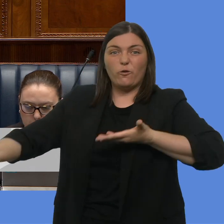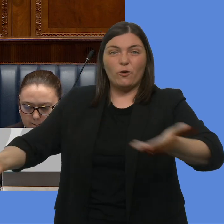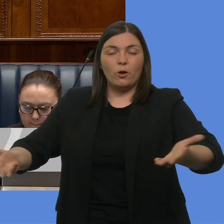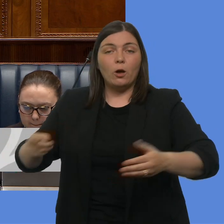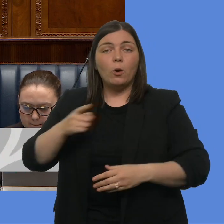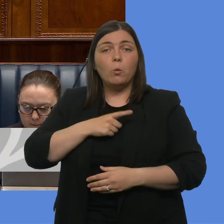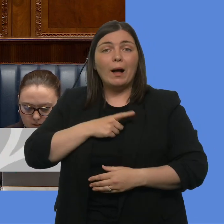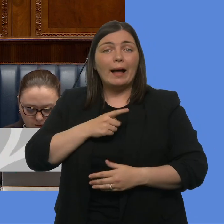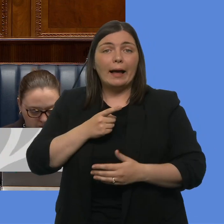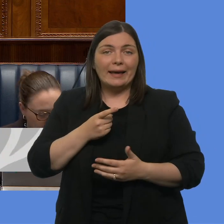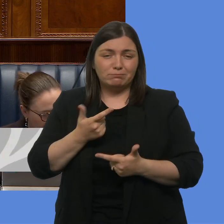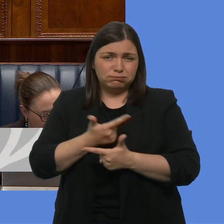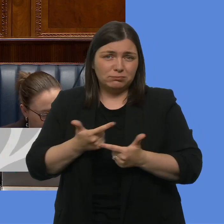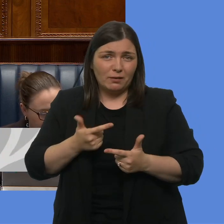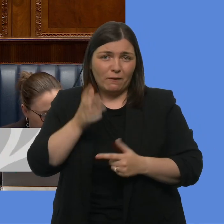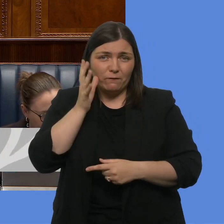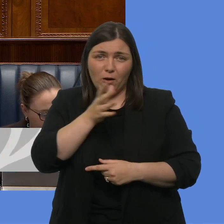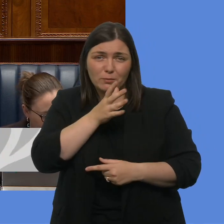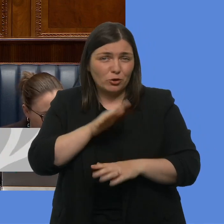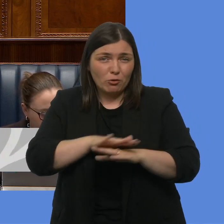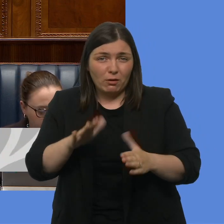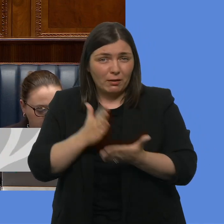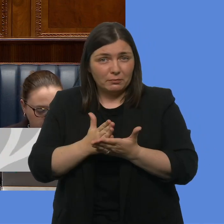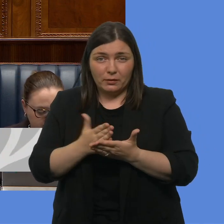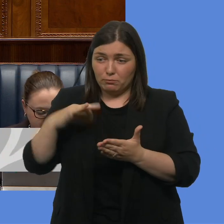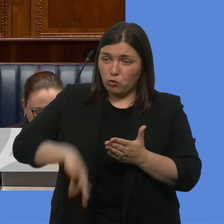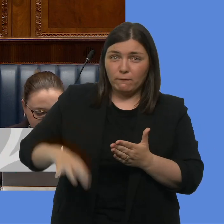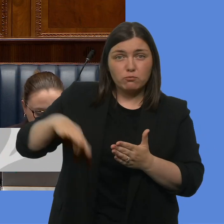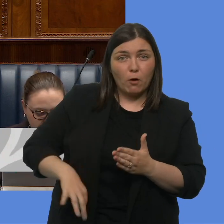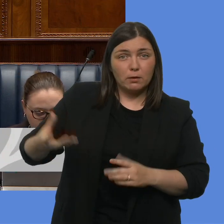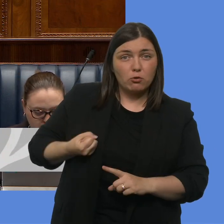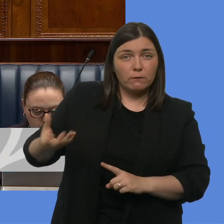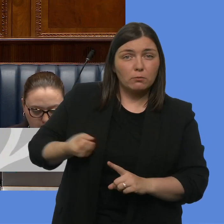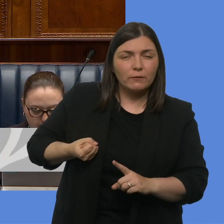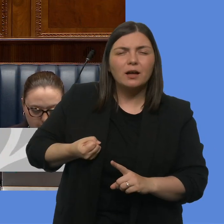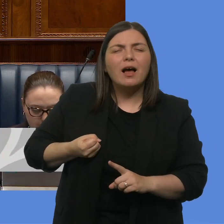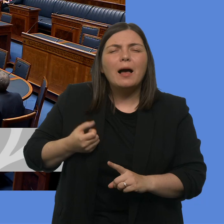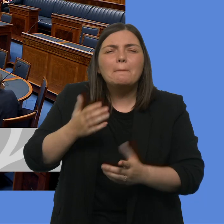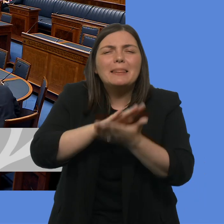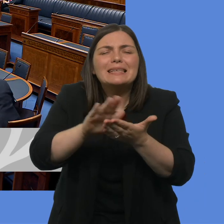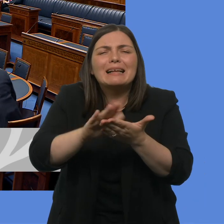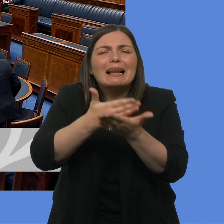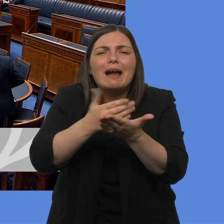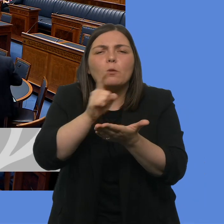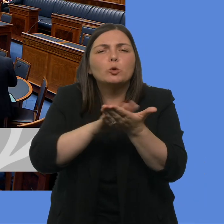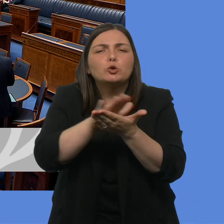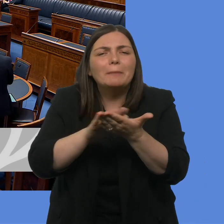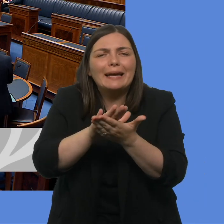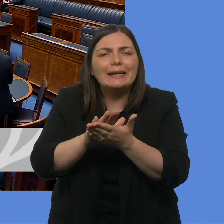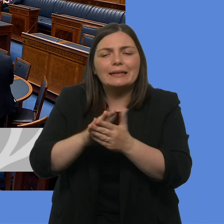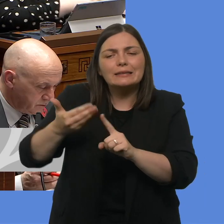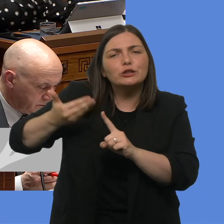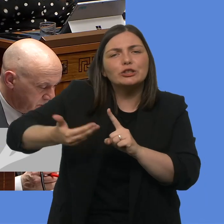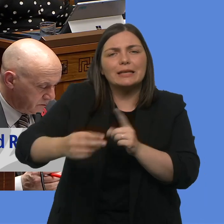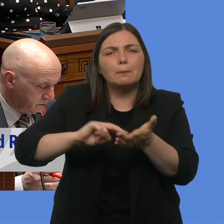they're carving up their farms and they're not viable. So what can you explain more what you mean by succession planning, Minister? So the department